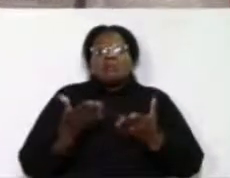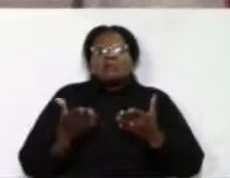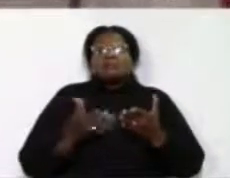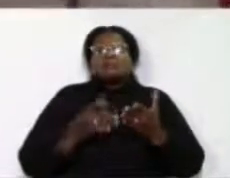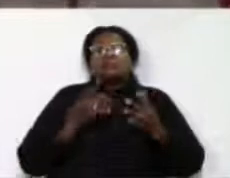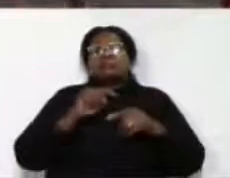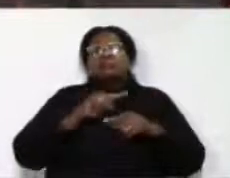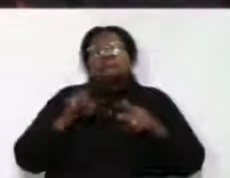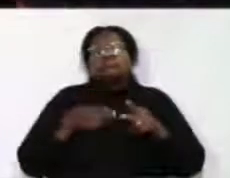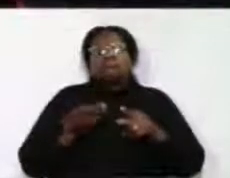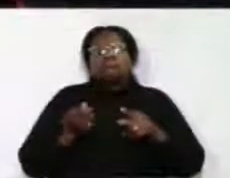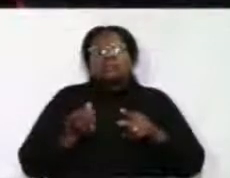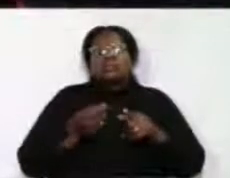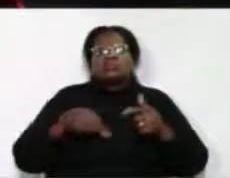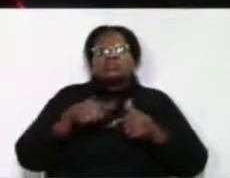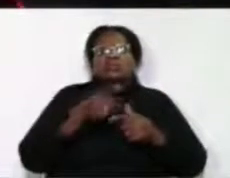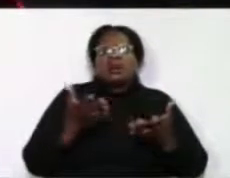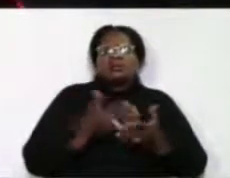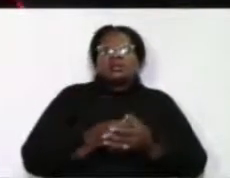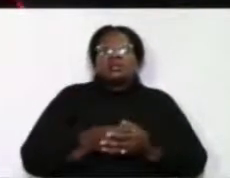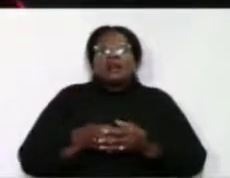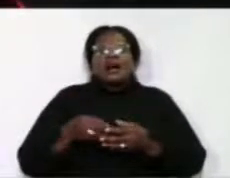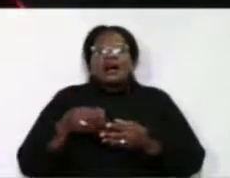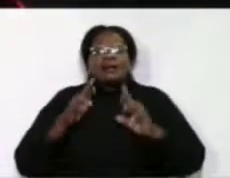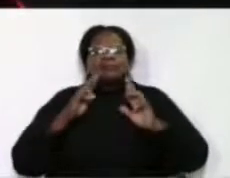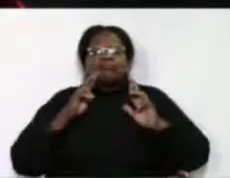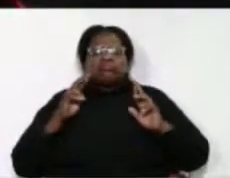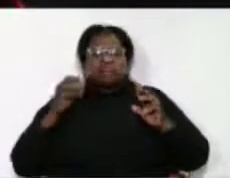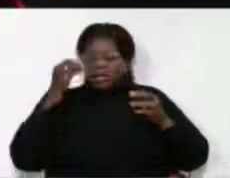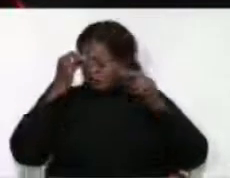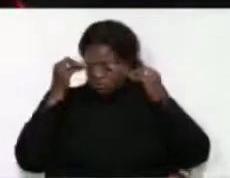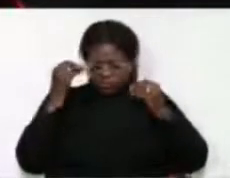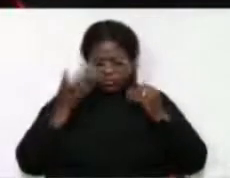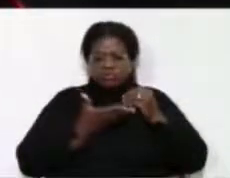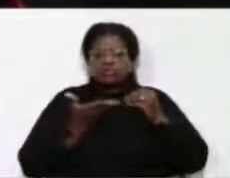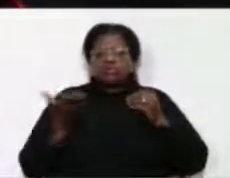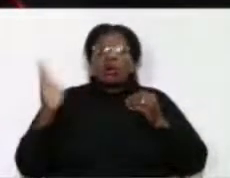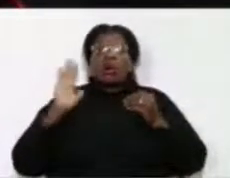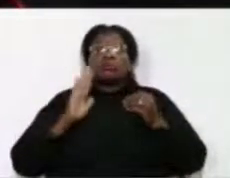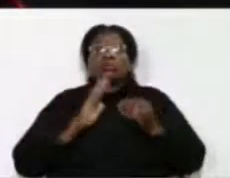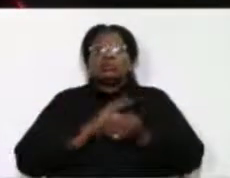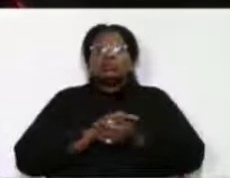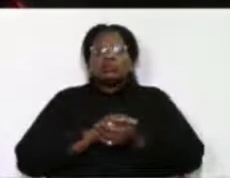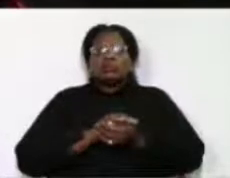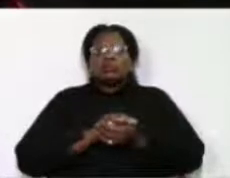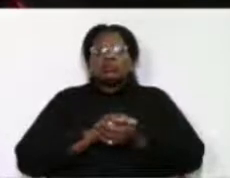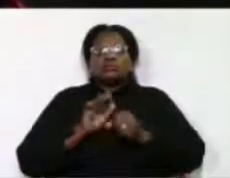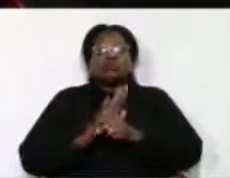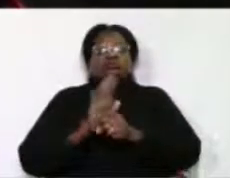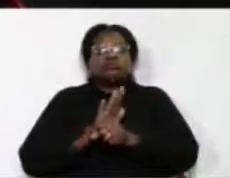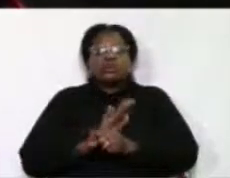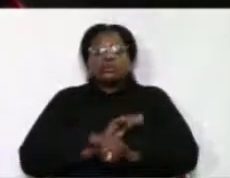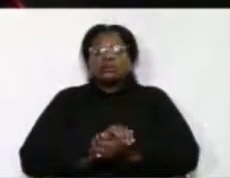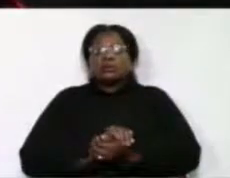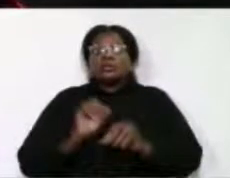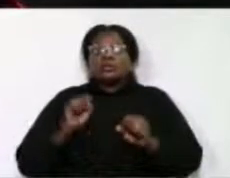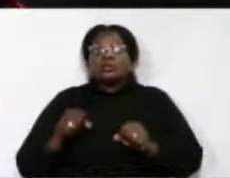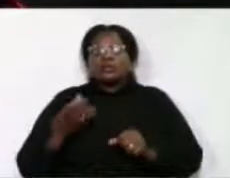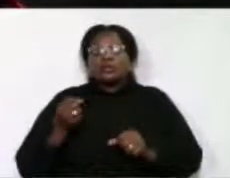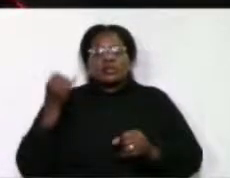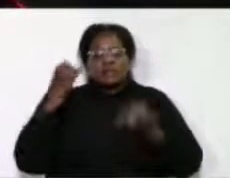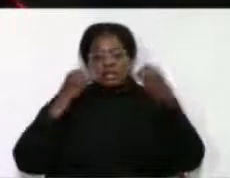flow, but I hope I've confused you enough to hit the computers afterwards. We just got a comment. I think